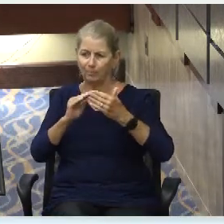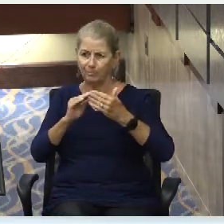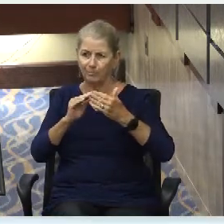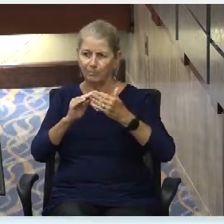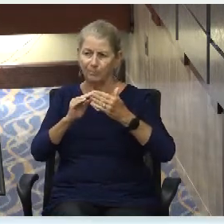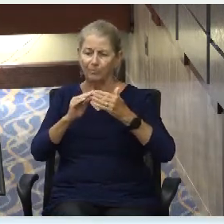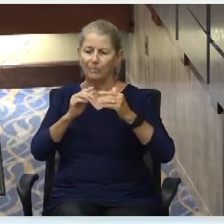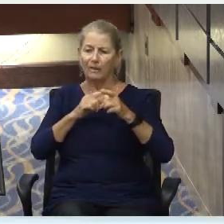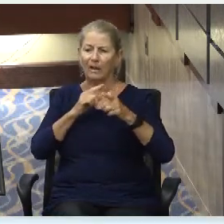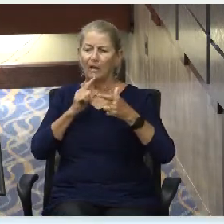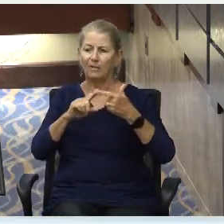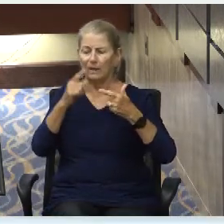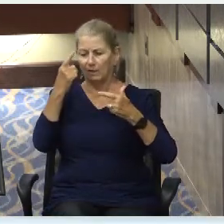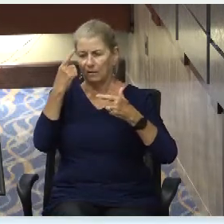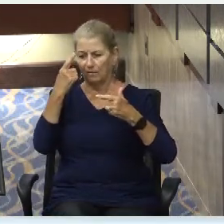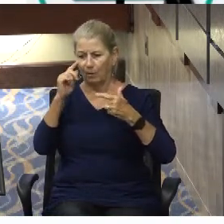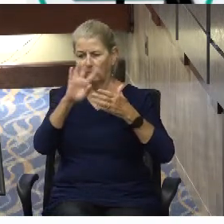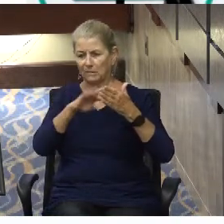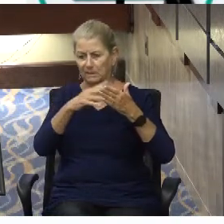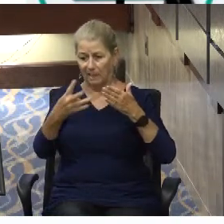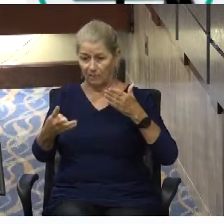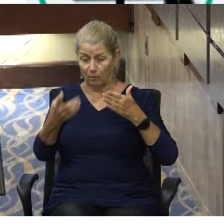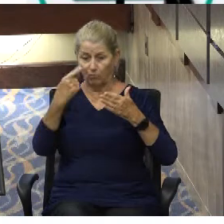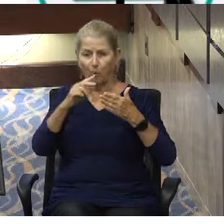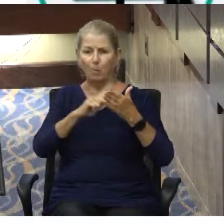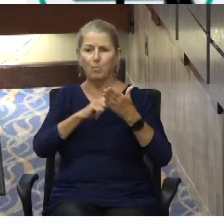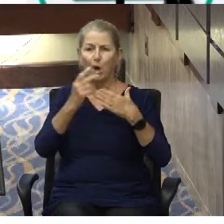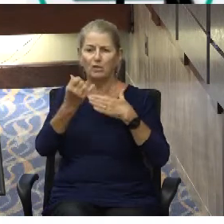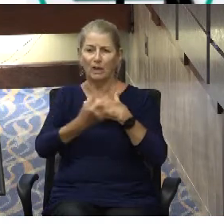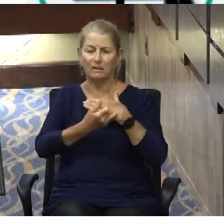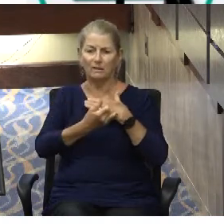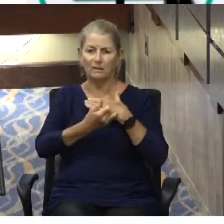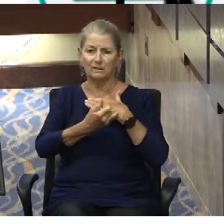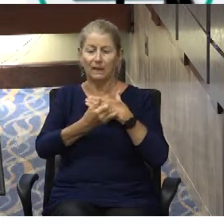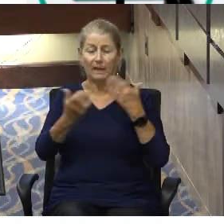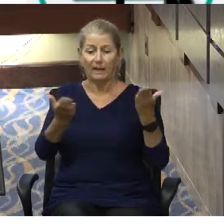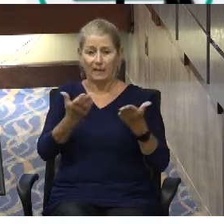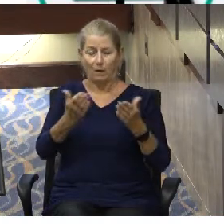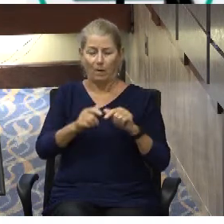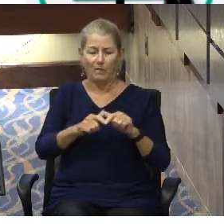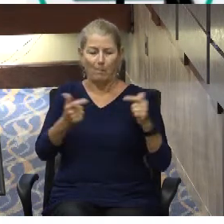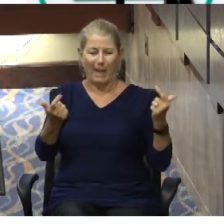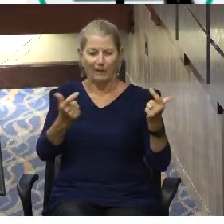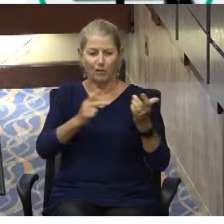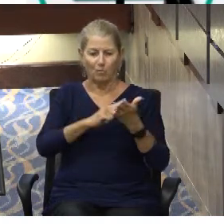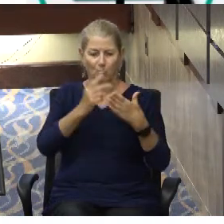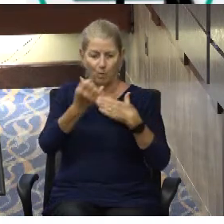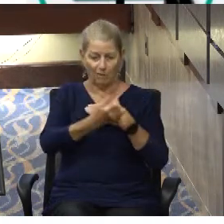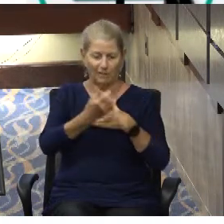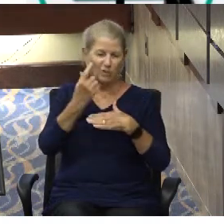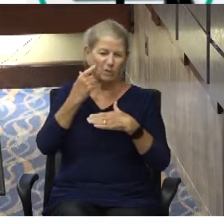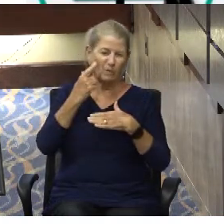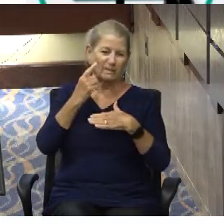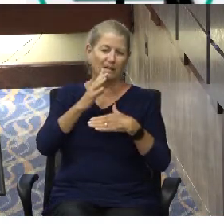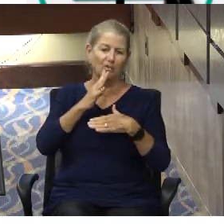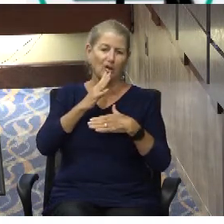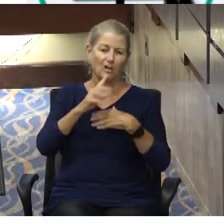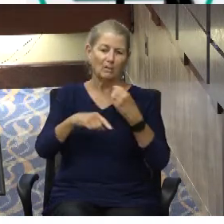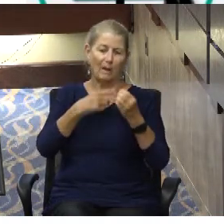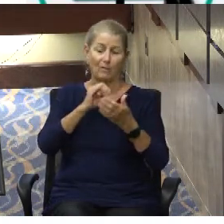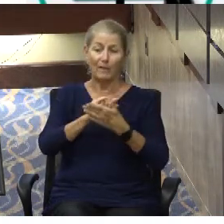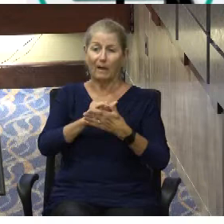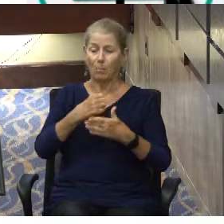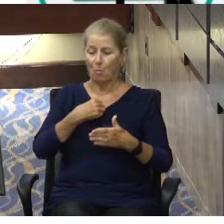And then for schedules for these projects, here are these major projects that we've just talked about. Those white